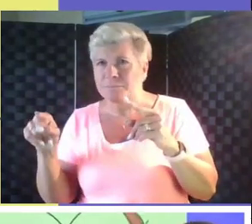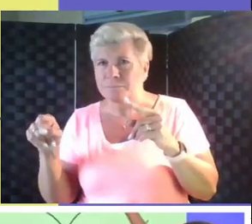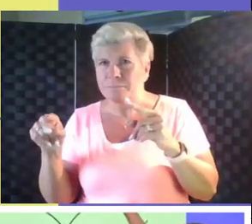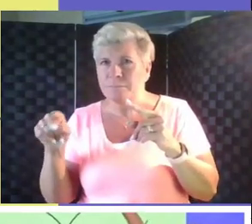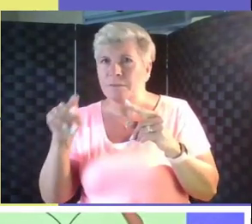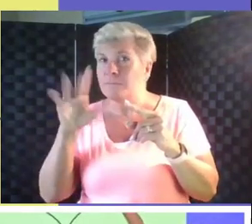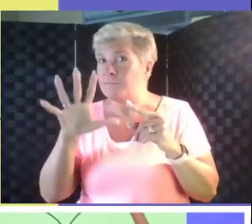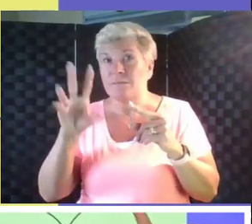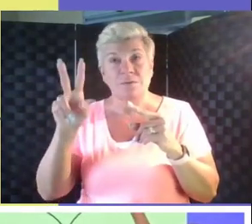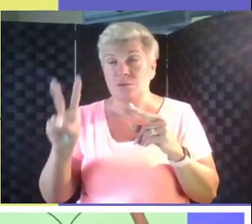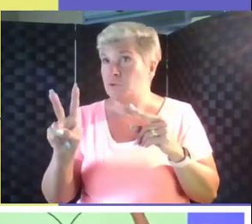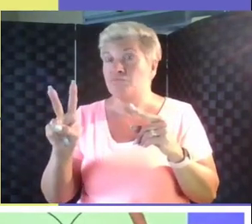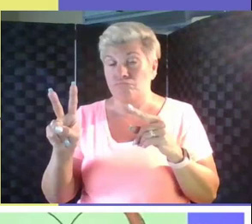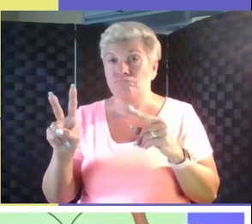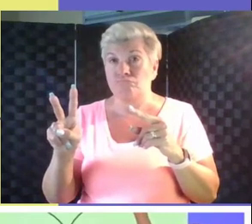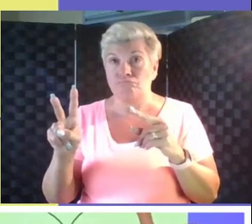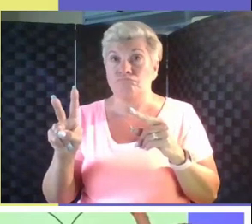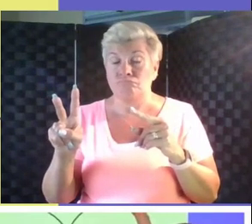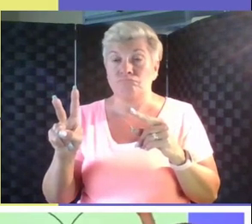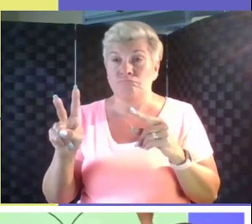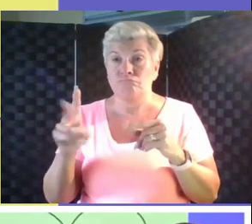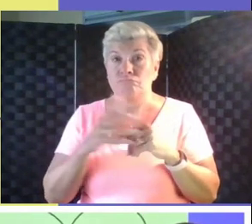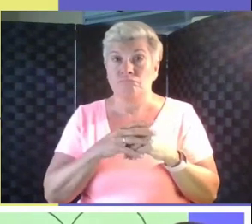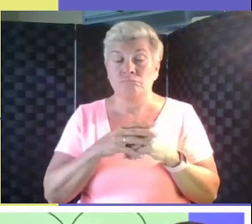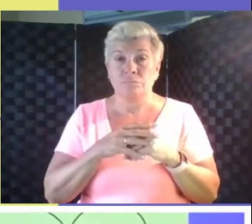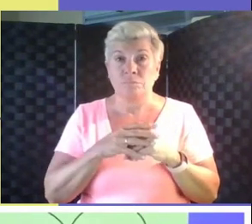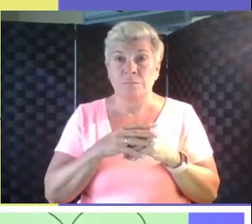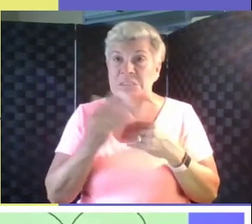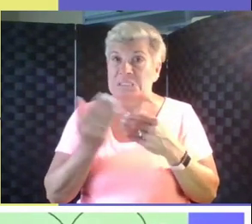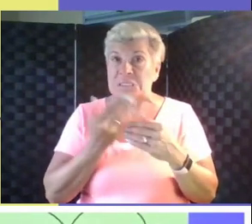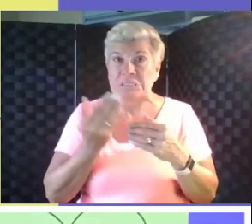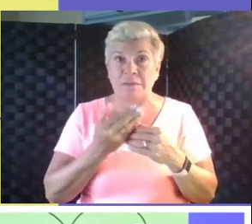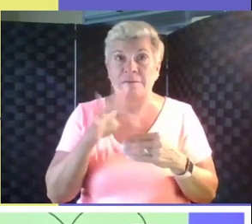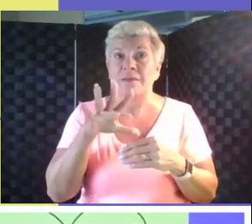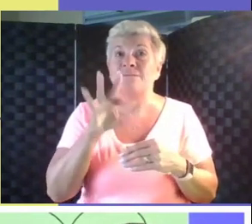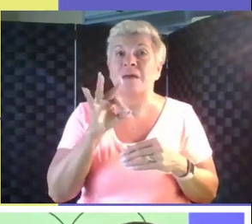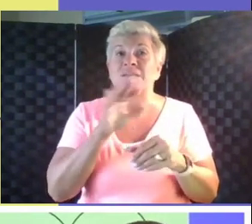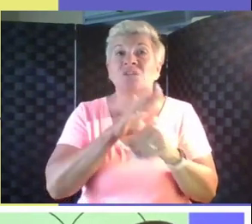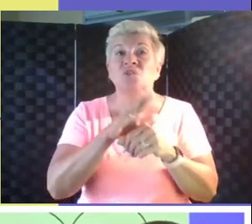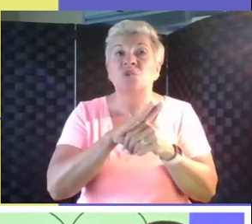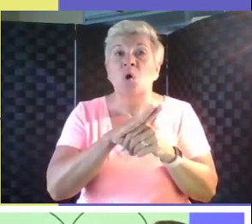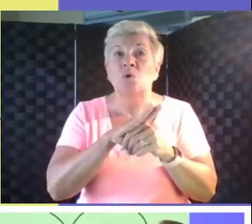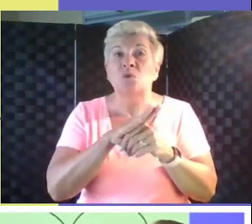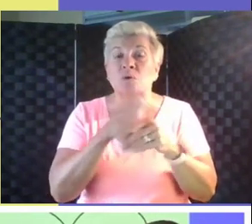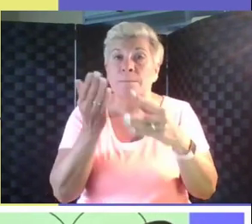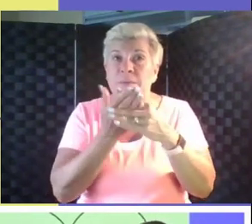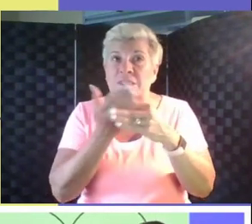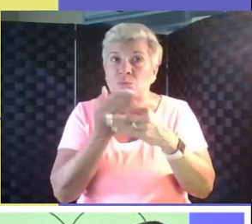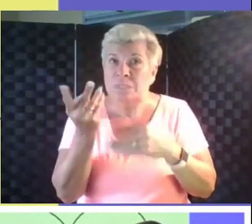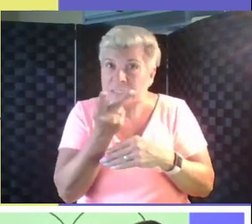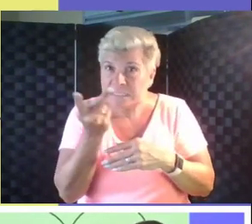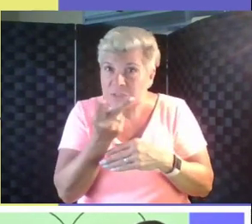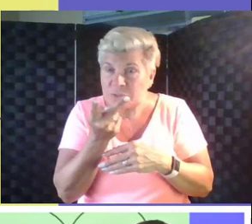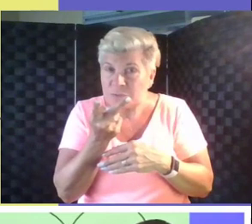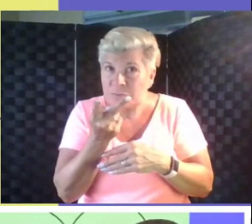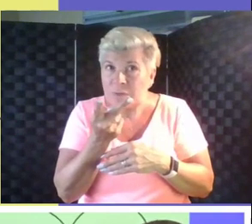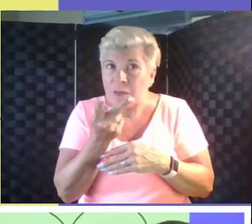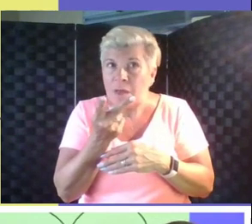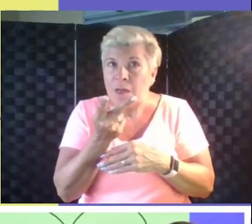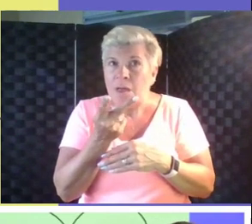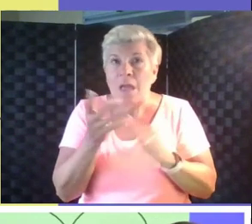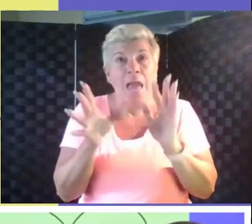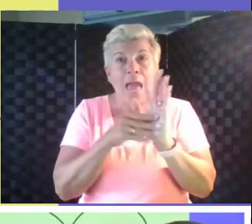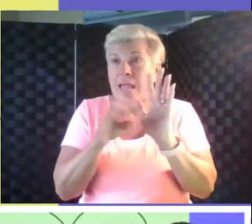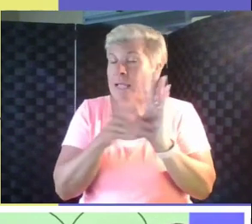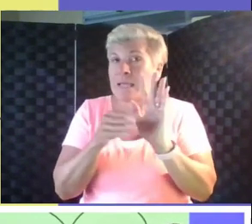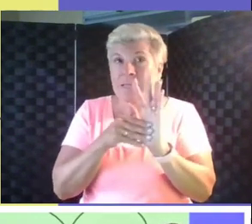here, that's just simply 52. So now to find the total distance between 352 and 197,